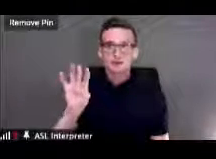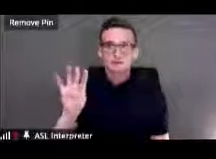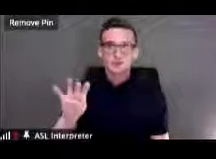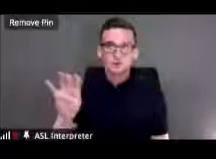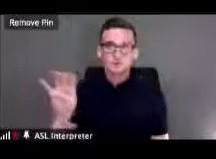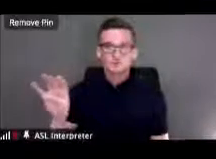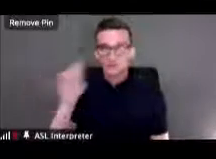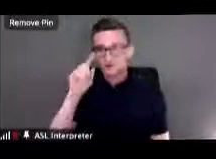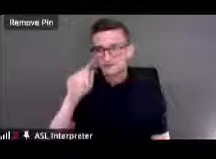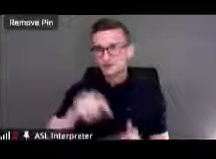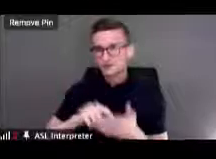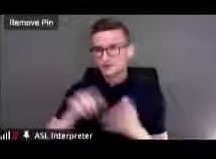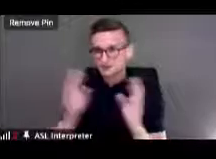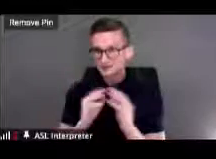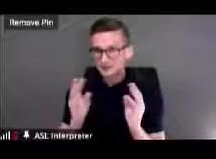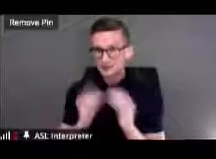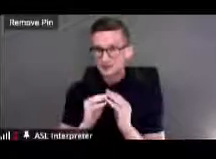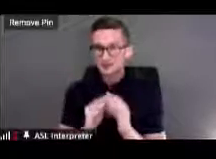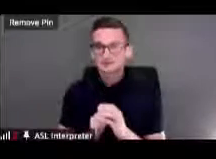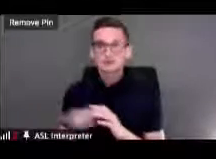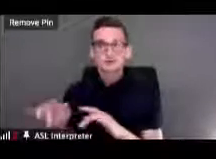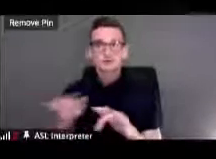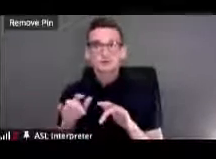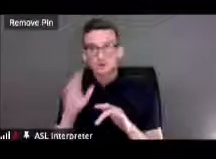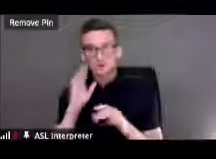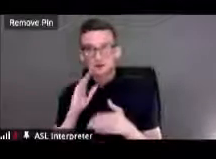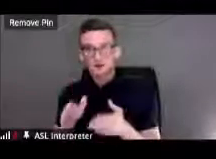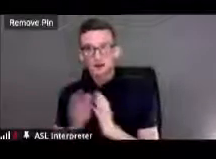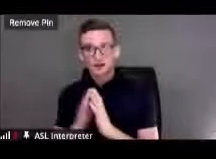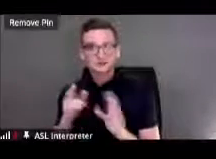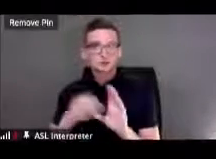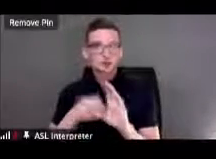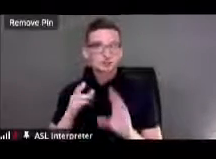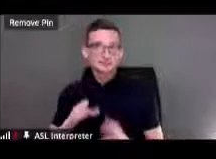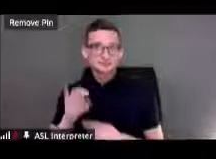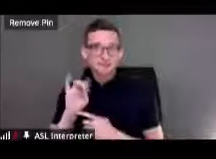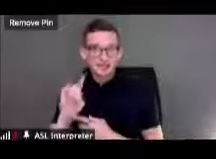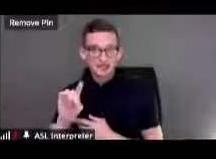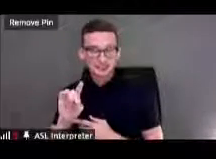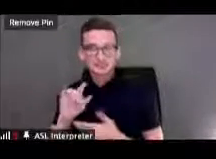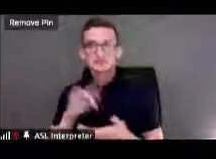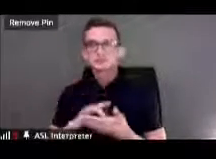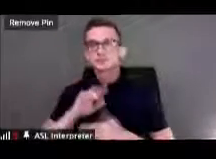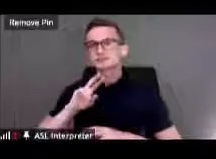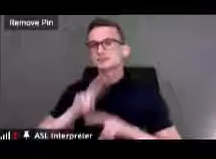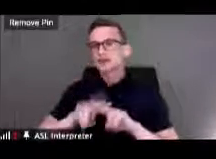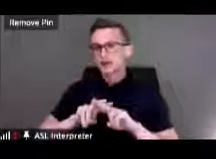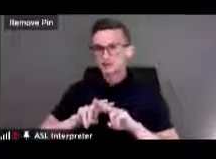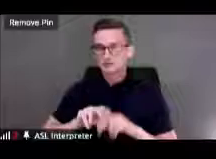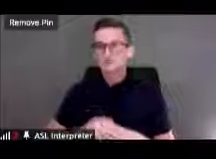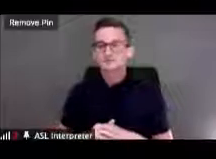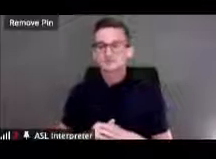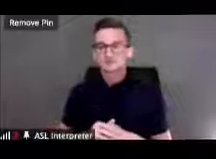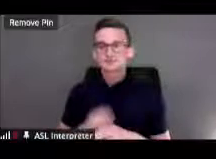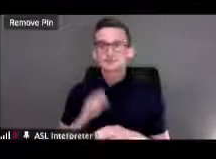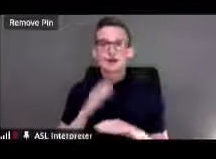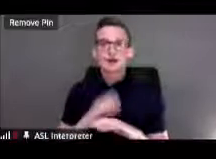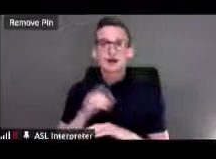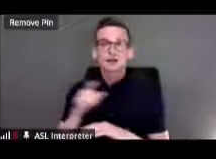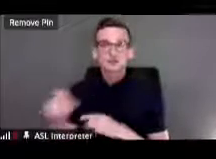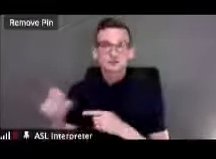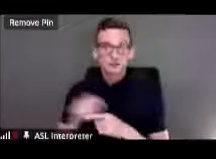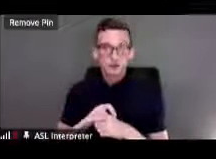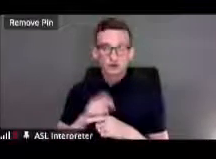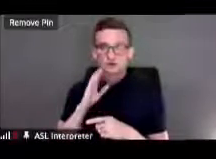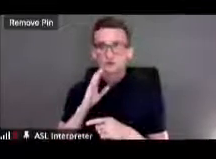889-6138-6844 for this meeting. When prompted to enter a participant ID, simply press the pound key. Once you have dialed in,